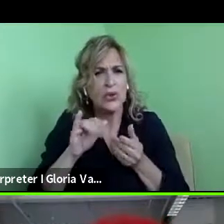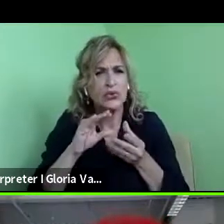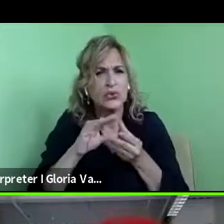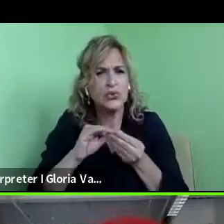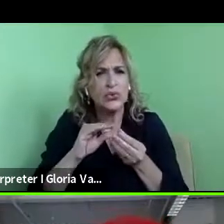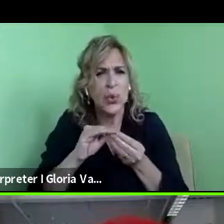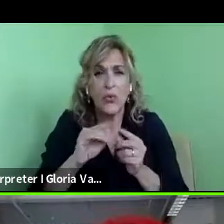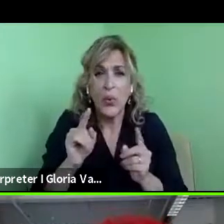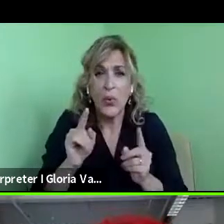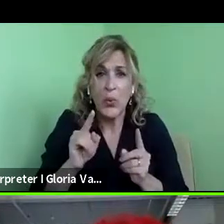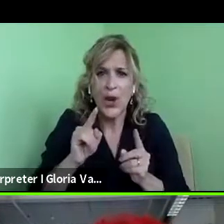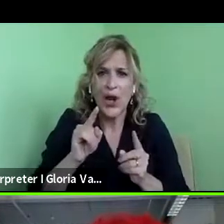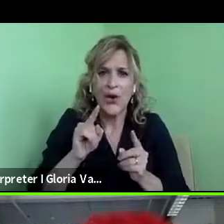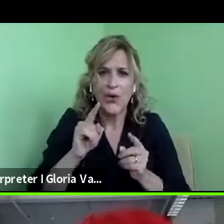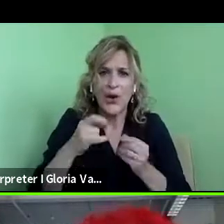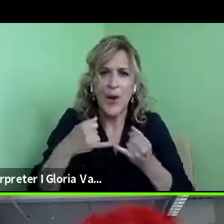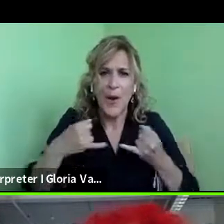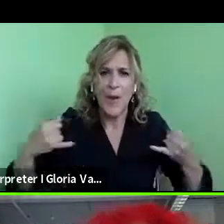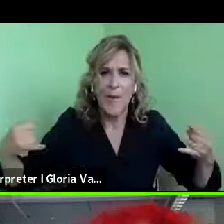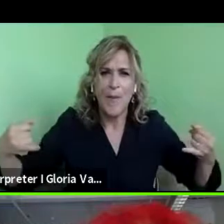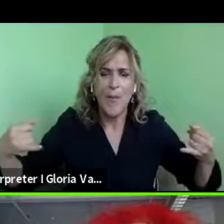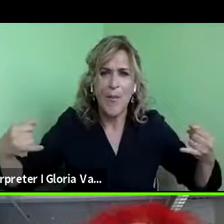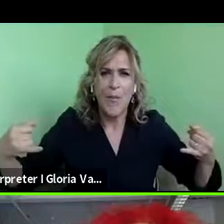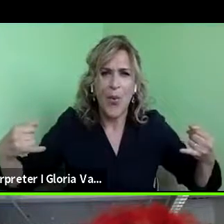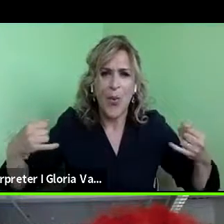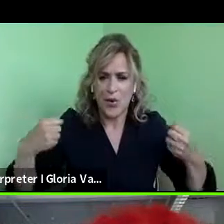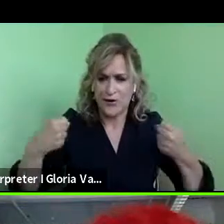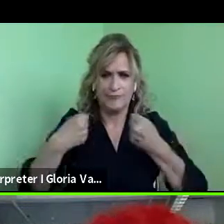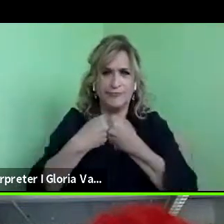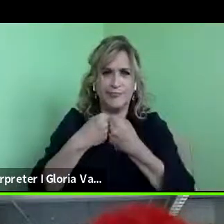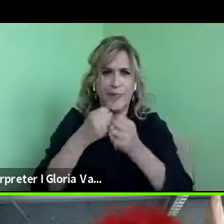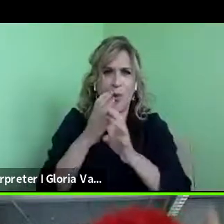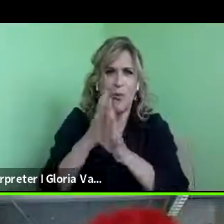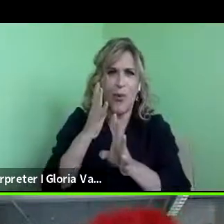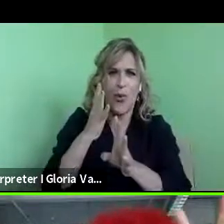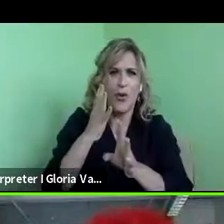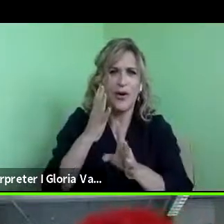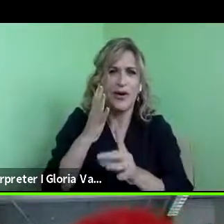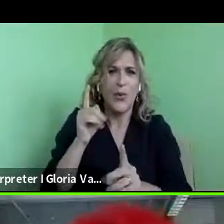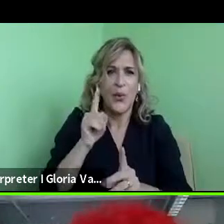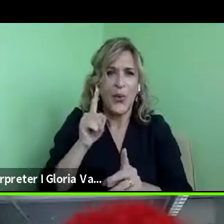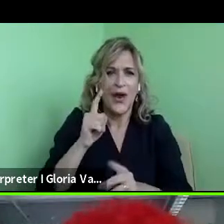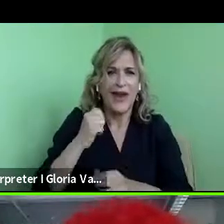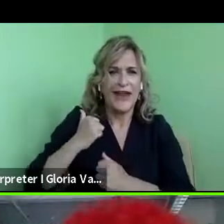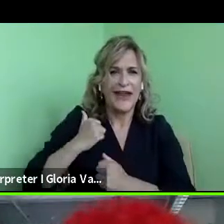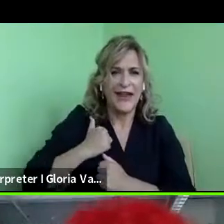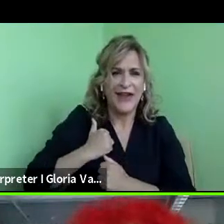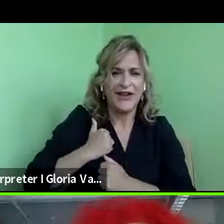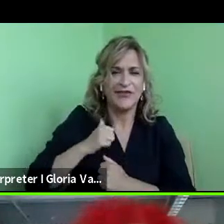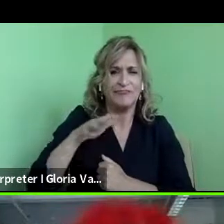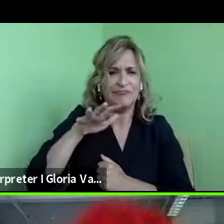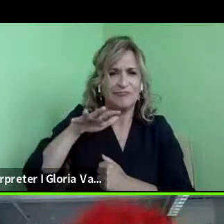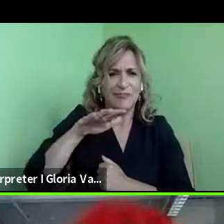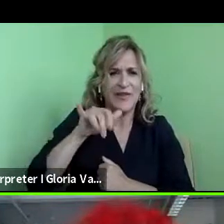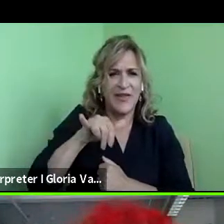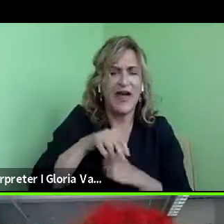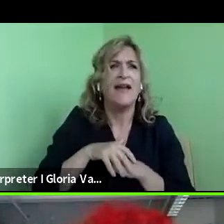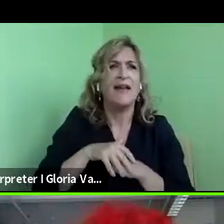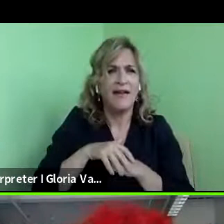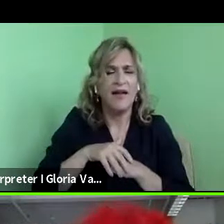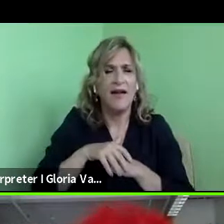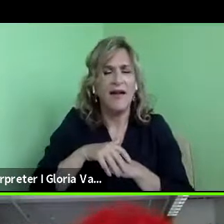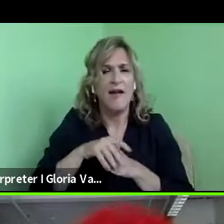And closely up, you know, mostly Ohio, I was kind of zooming in on that idea. And then this idea